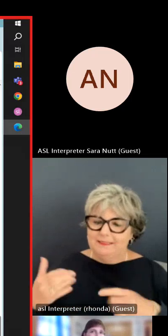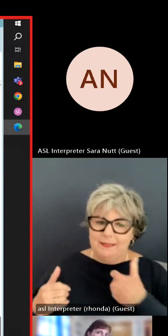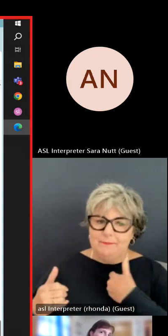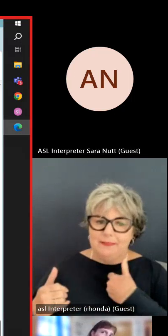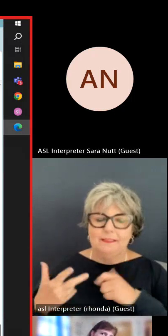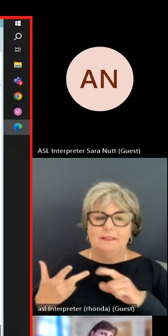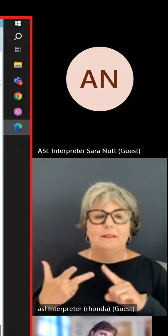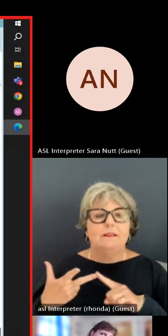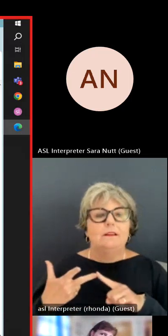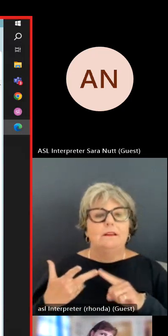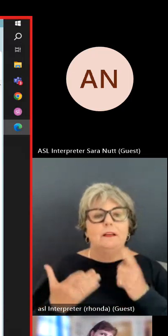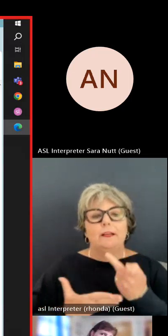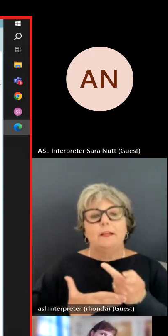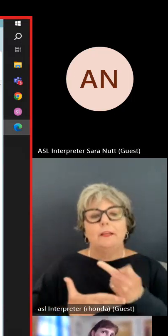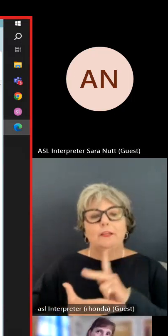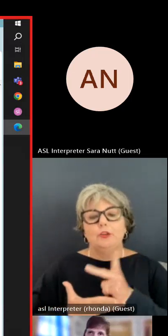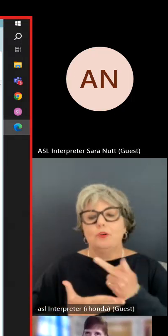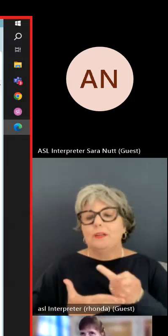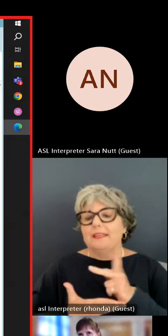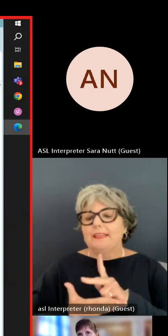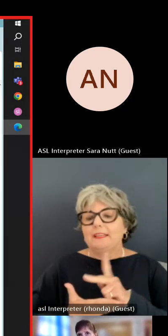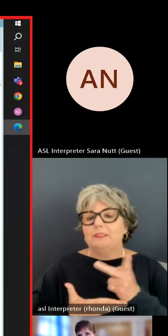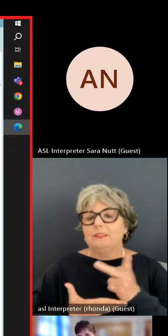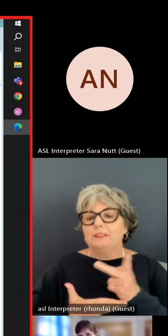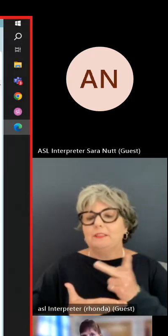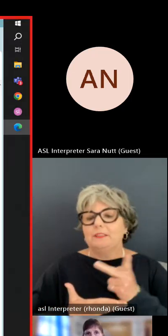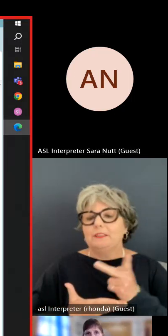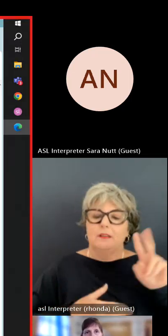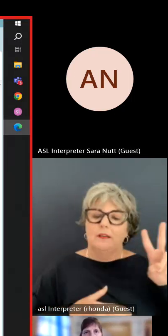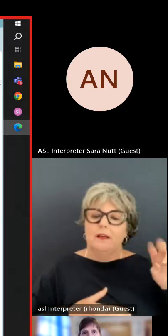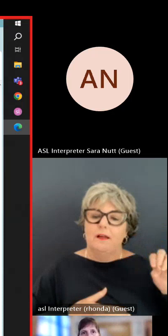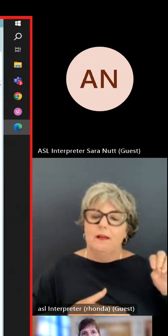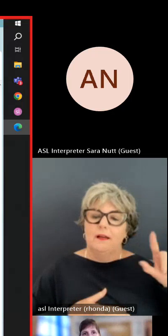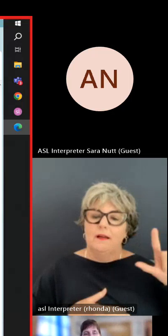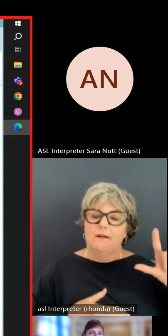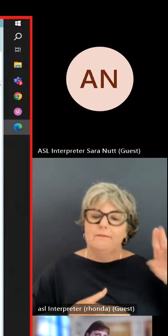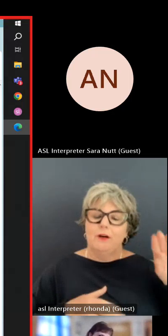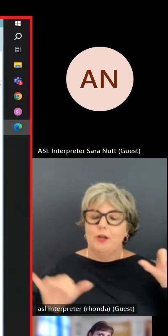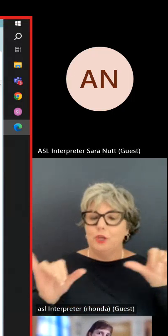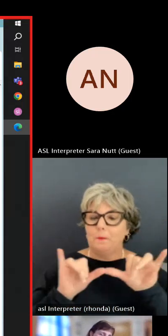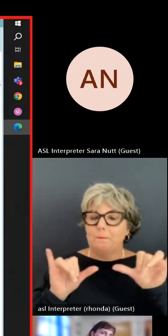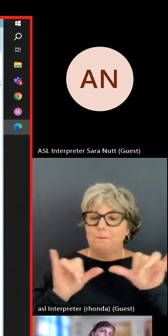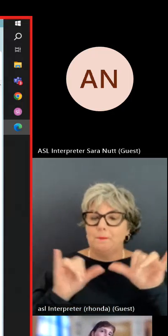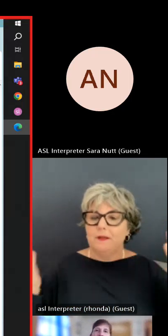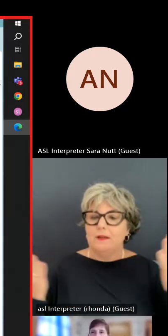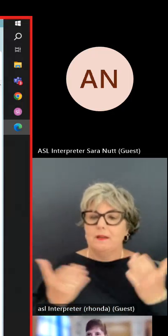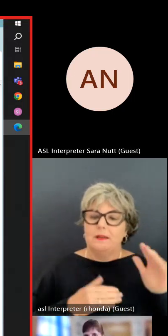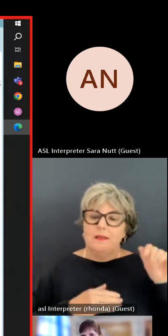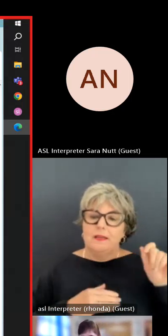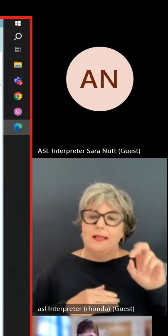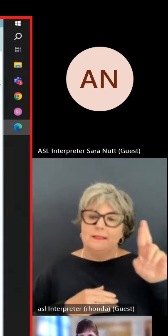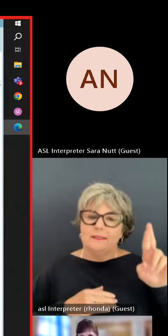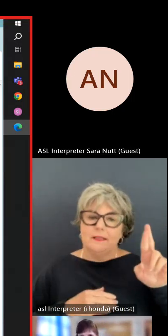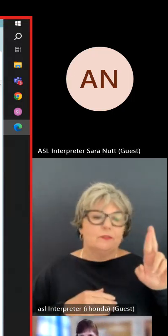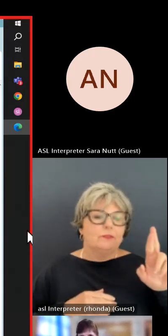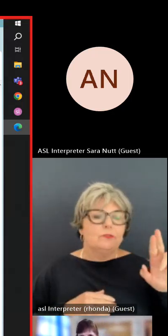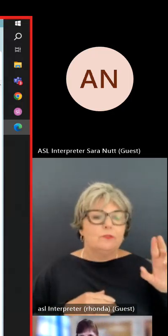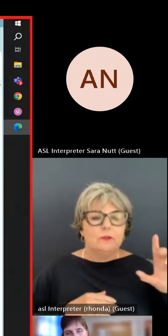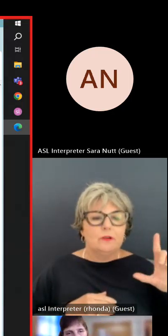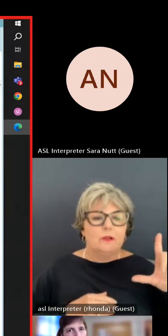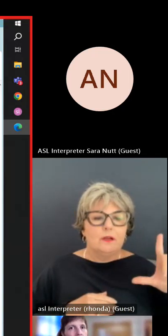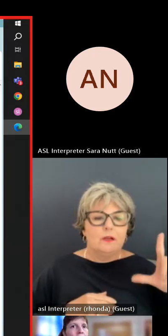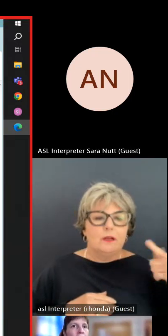It's for your kitchen, and it's converting volume measures. And Alexandra Glante made that,